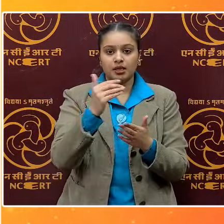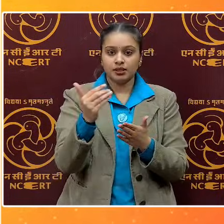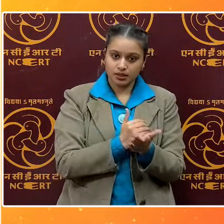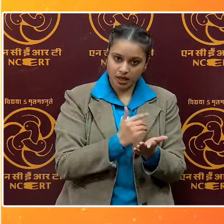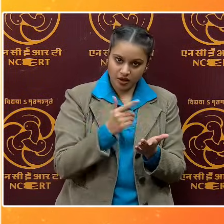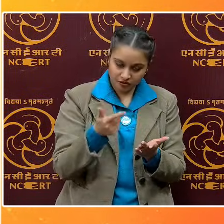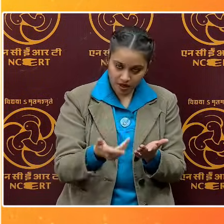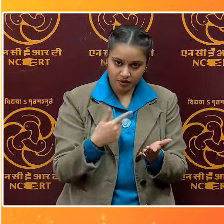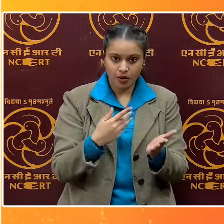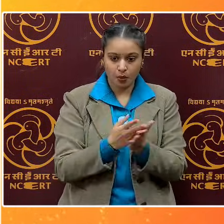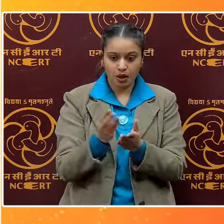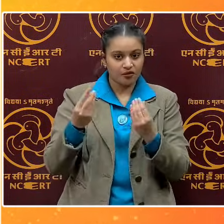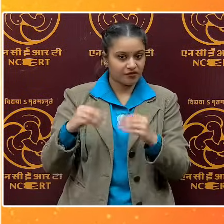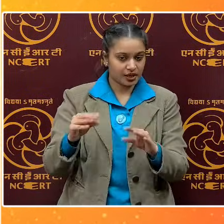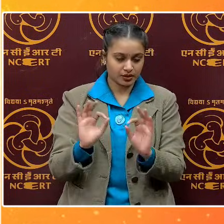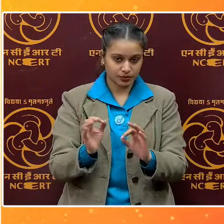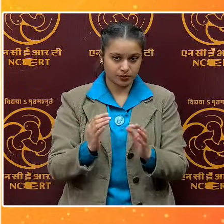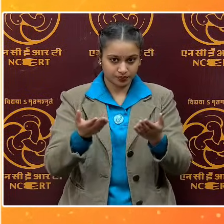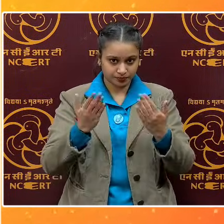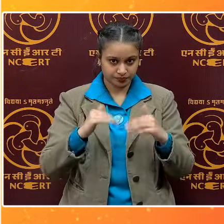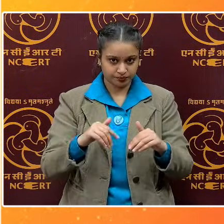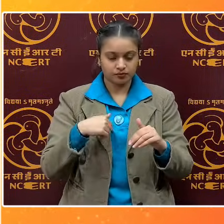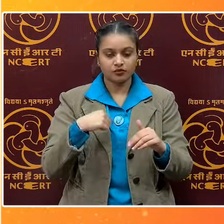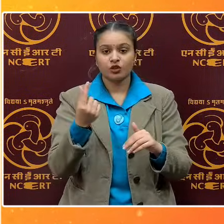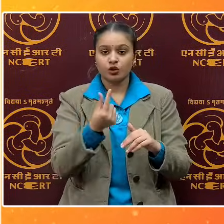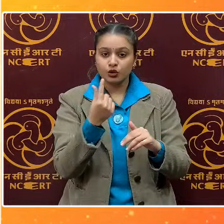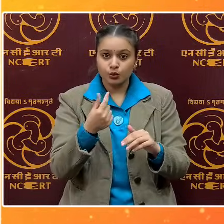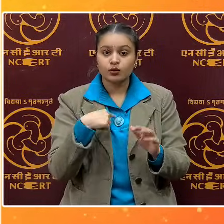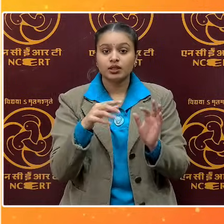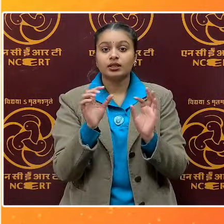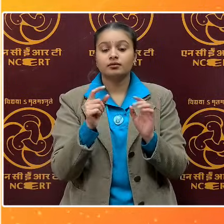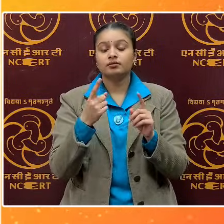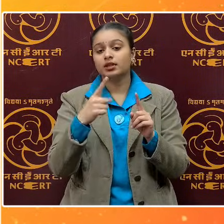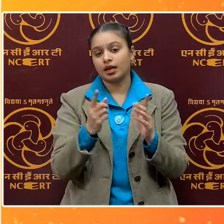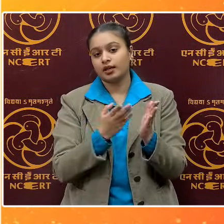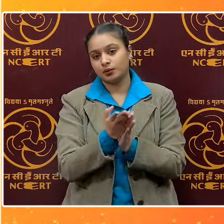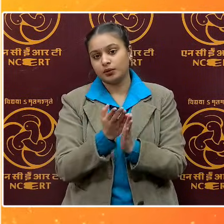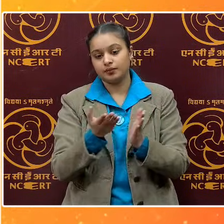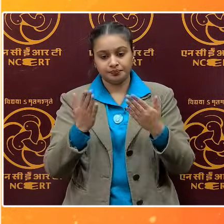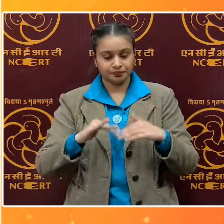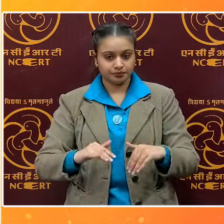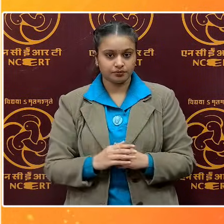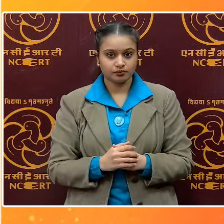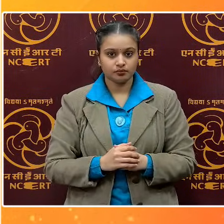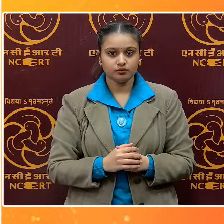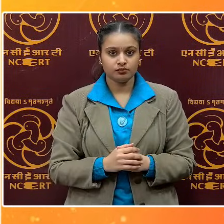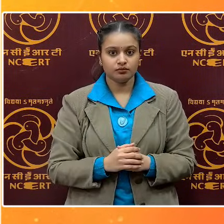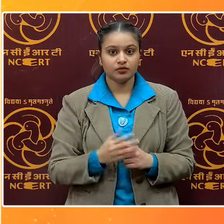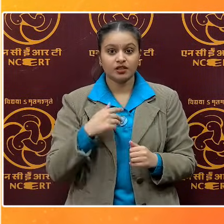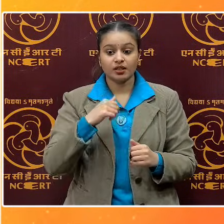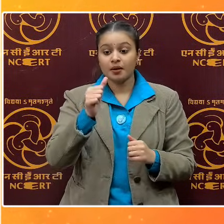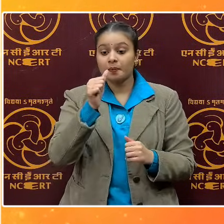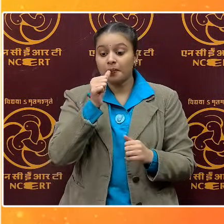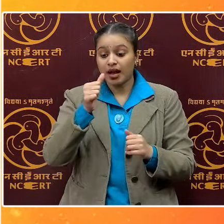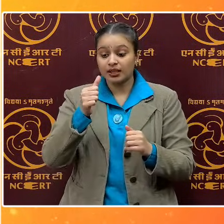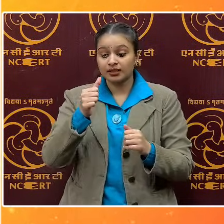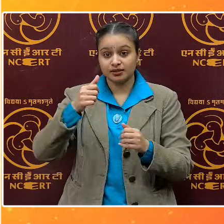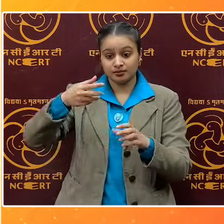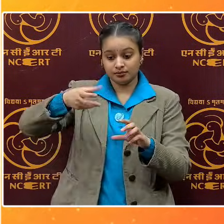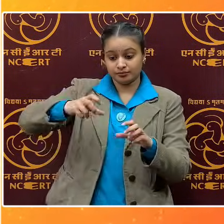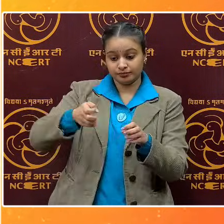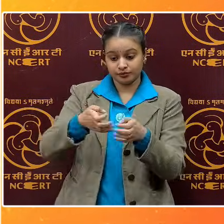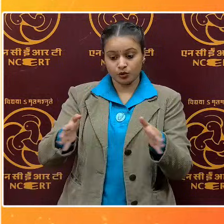this way. We are not wasting water. Yeah. We are using it wisely. And playing with running water. Running water